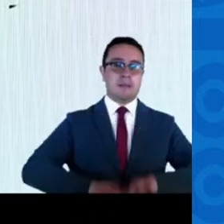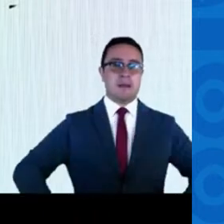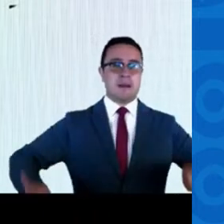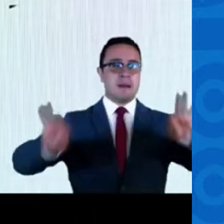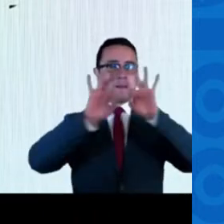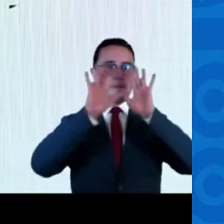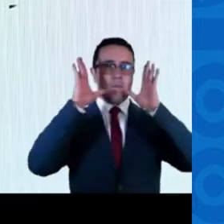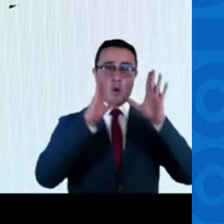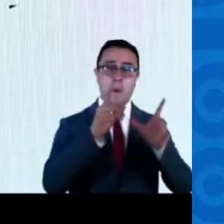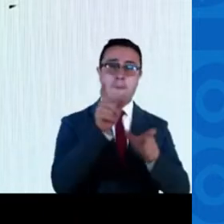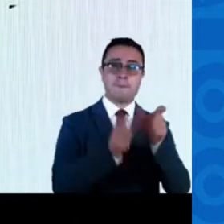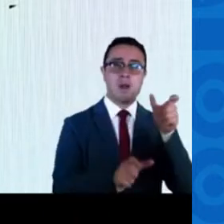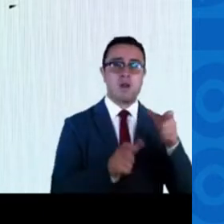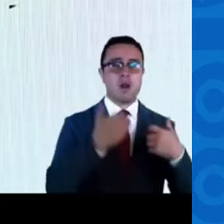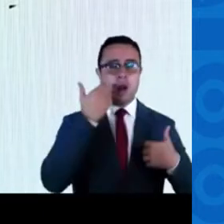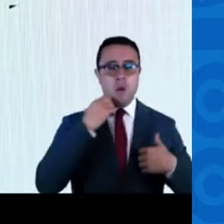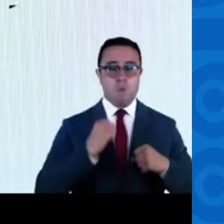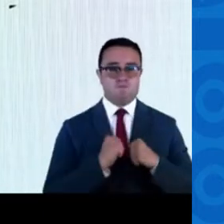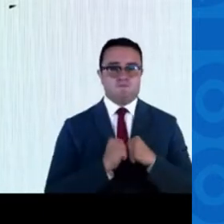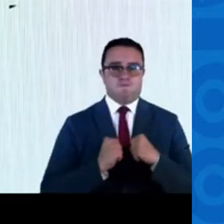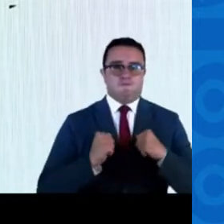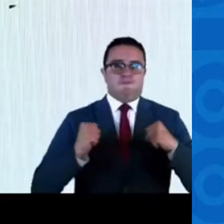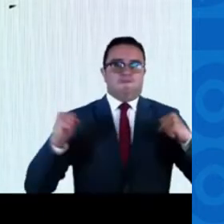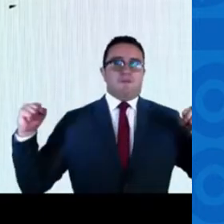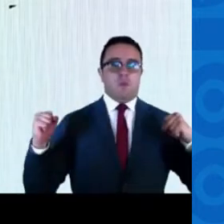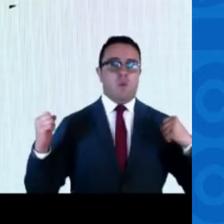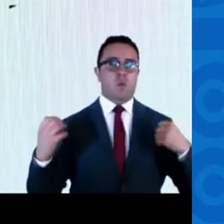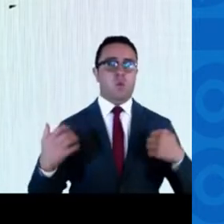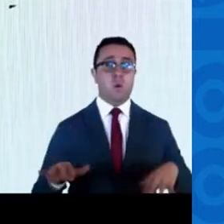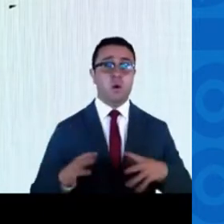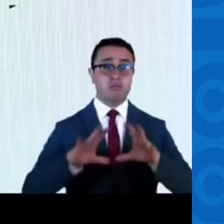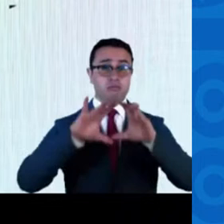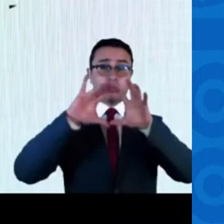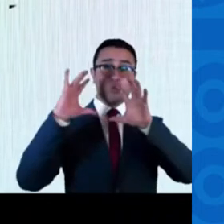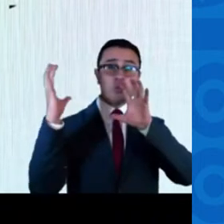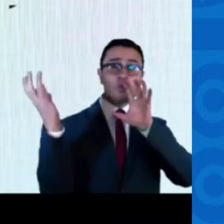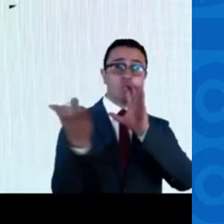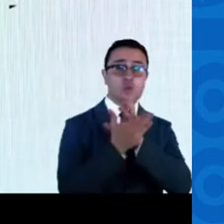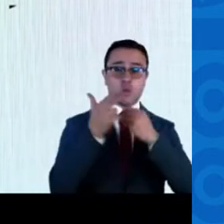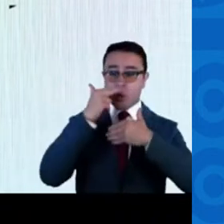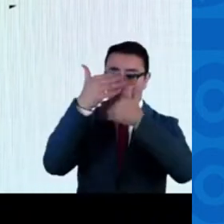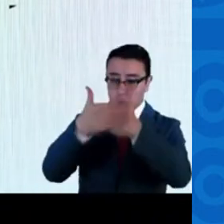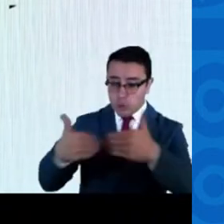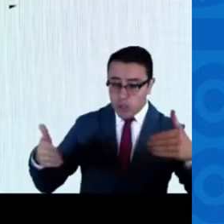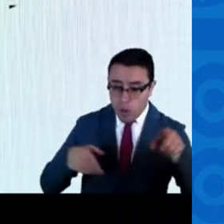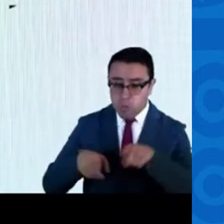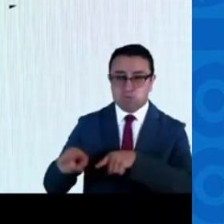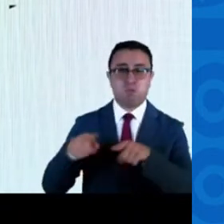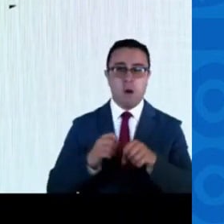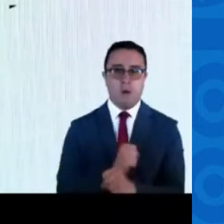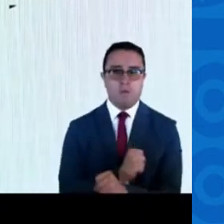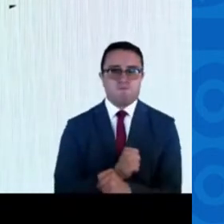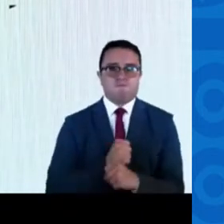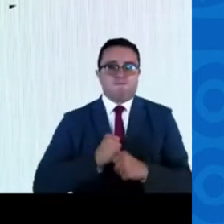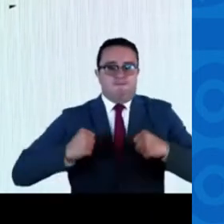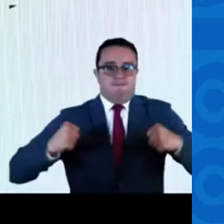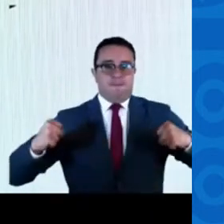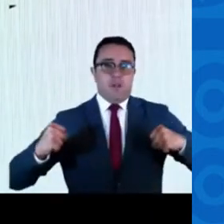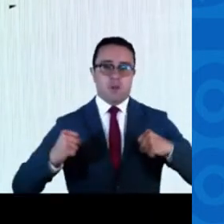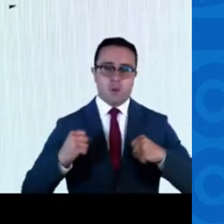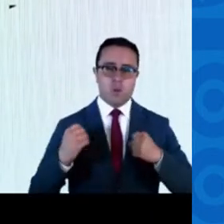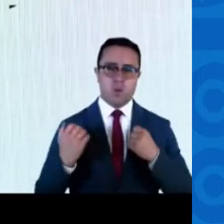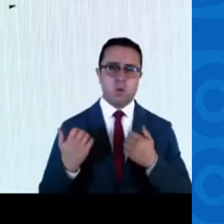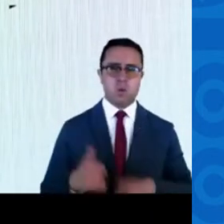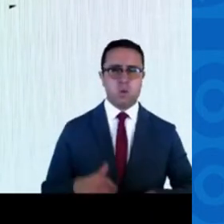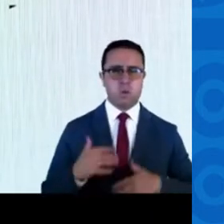include as a priority the issue of obesity. And this growing trend in the world and in children